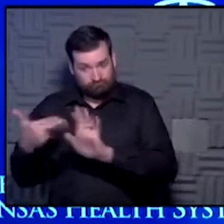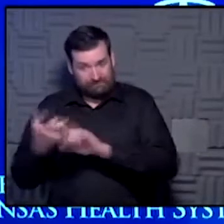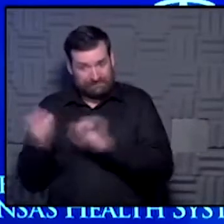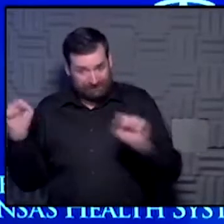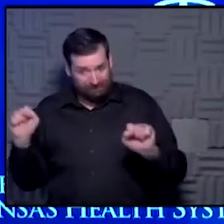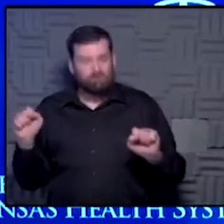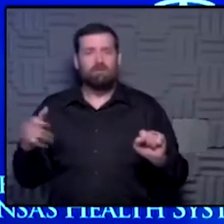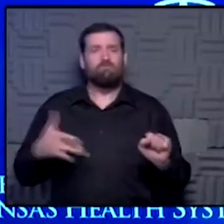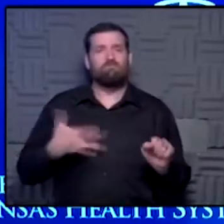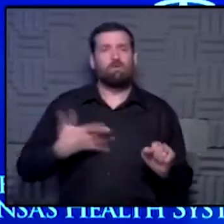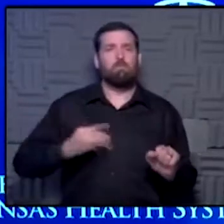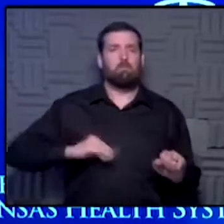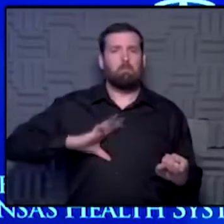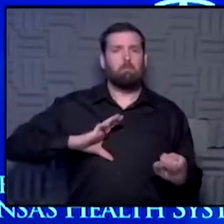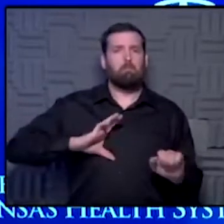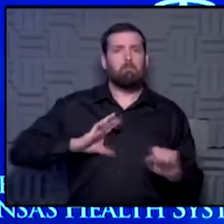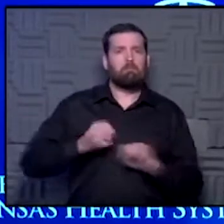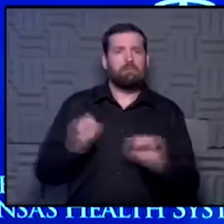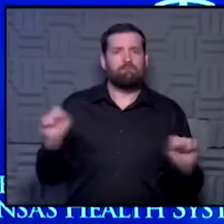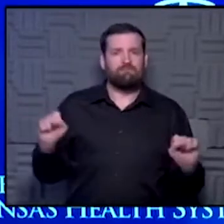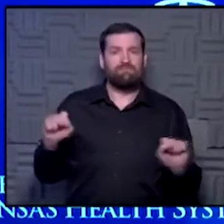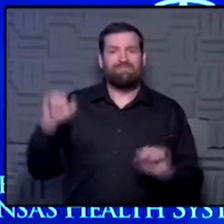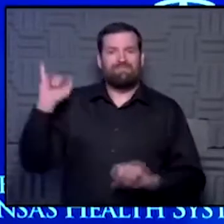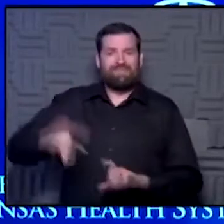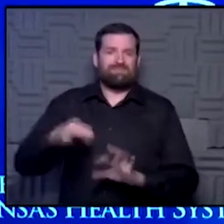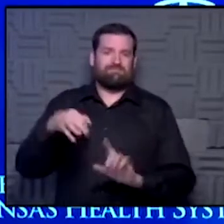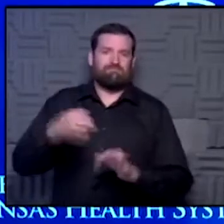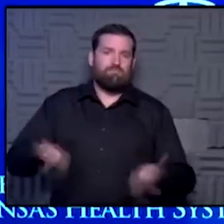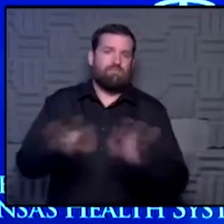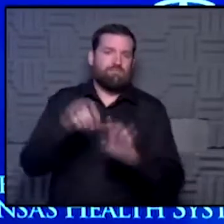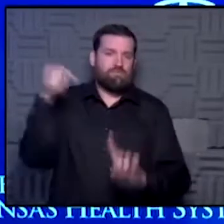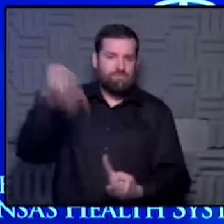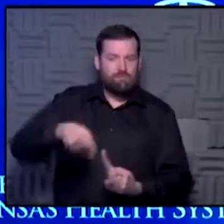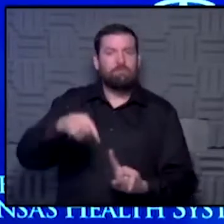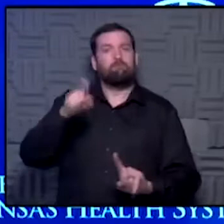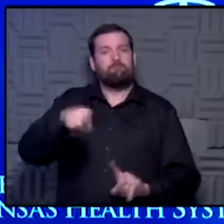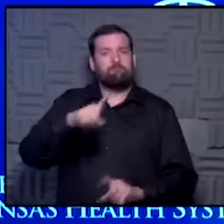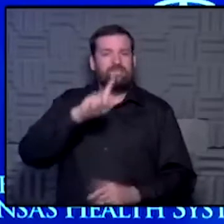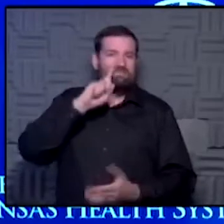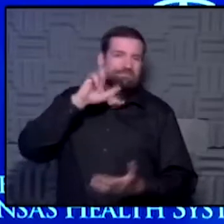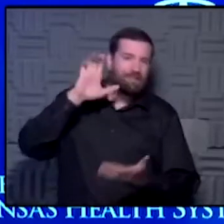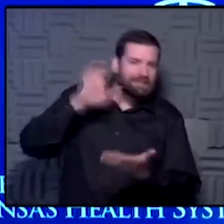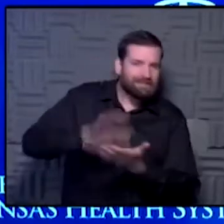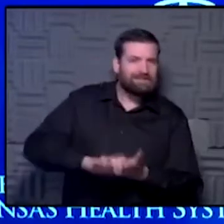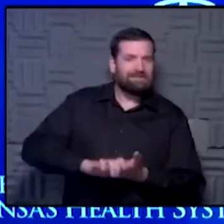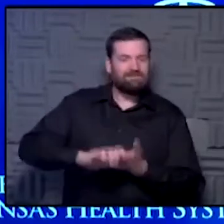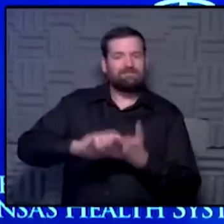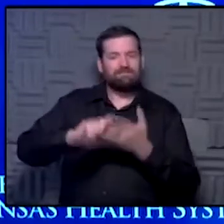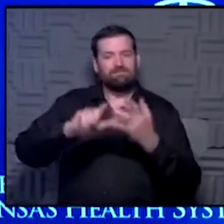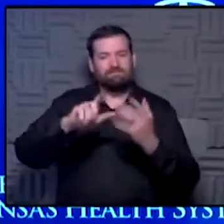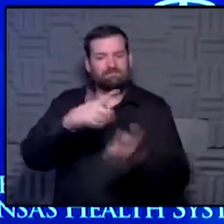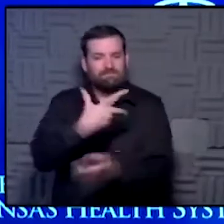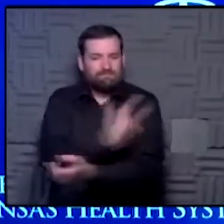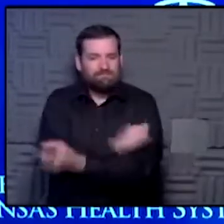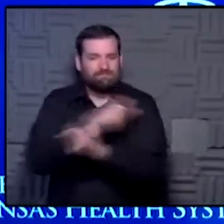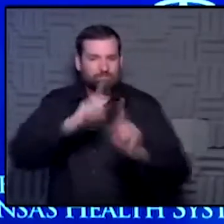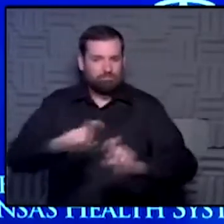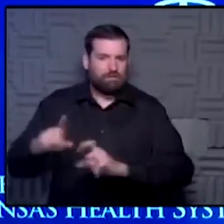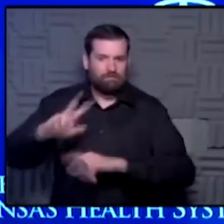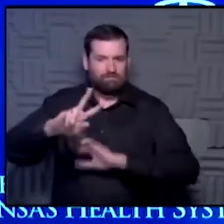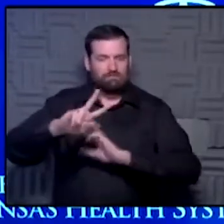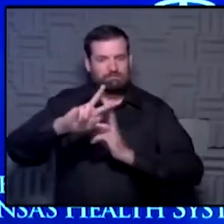at the data that it's safe, Dana. And I think that's really the key. Yeah. We have to have faith in the research trial design. And we all want a